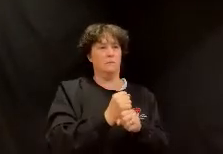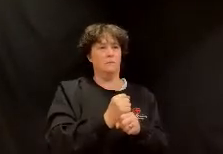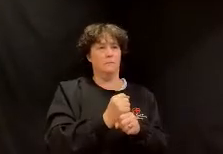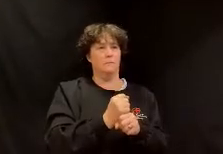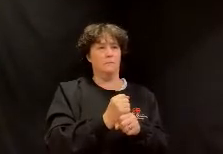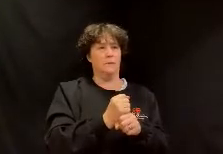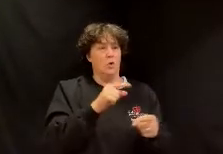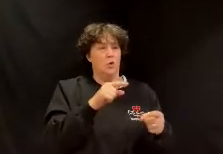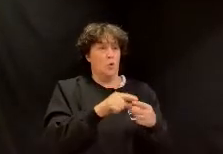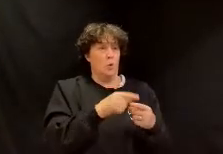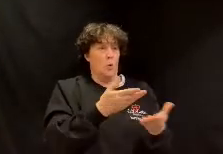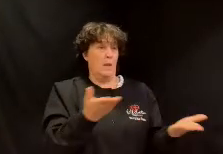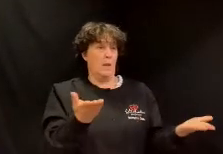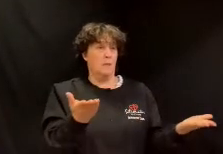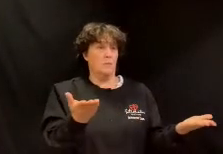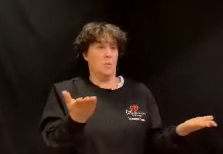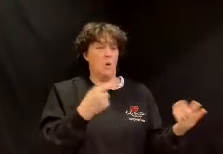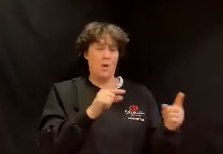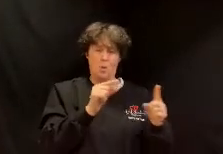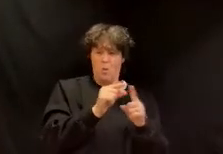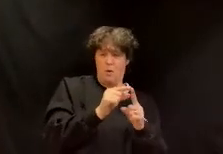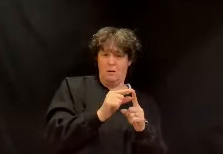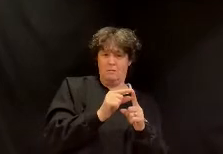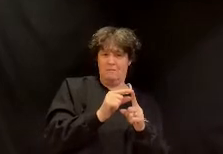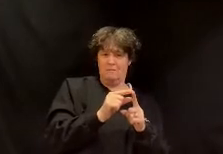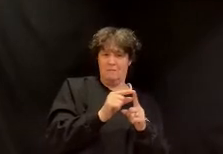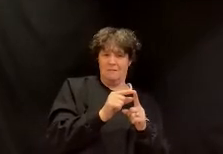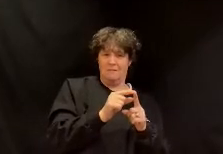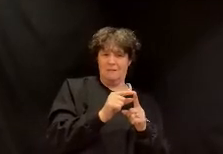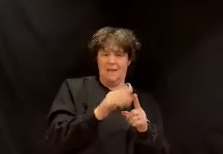To His what? And His what?